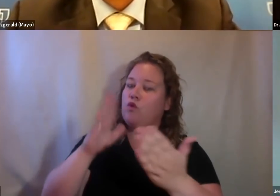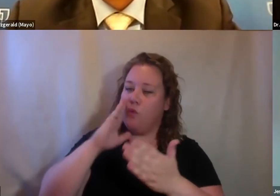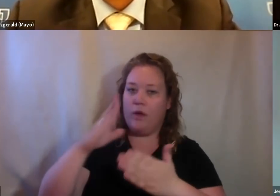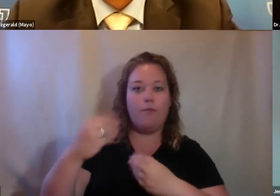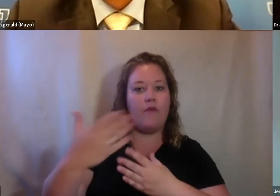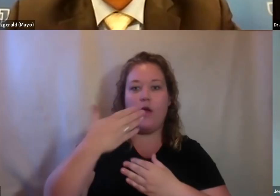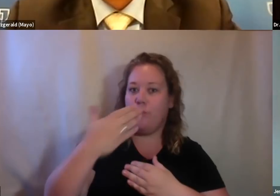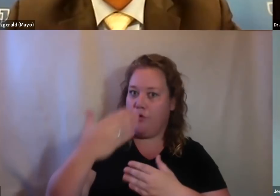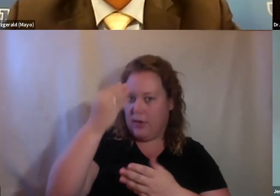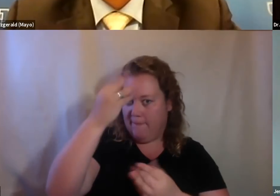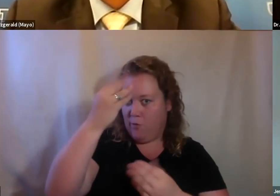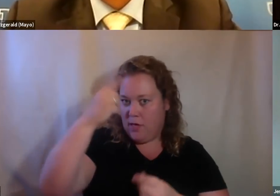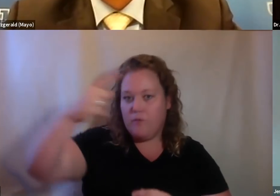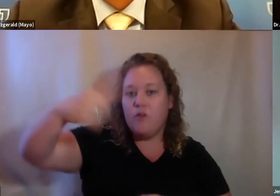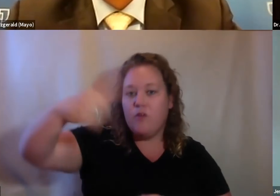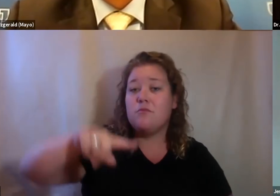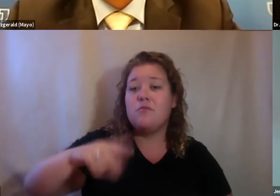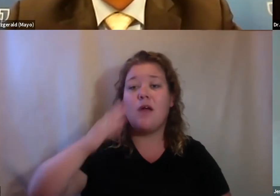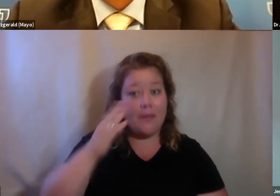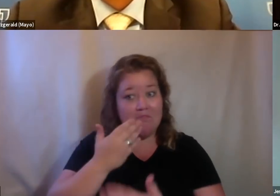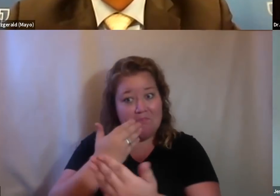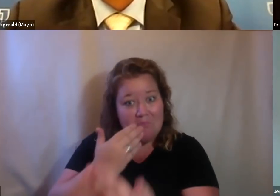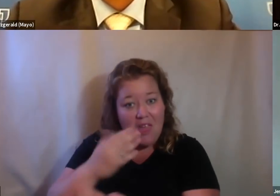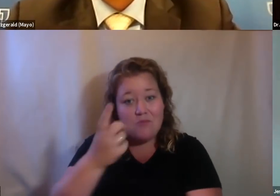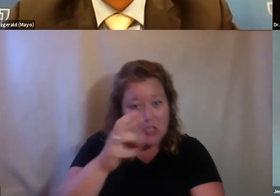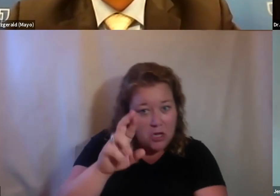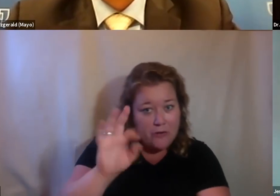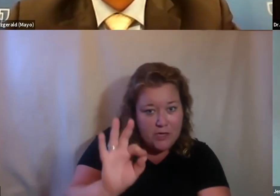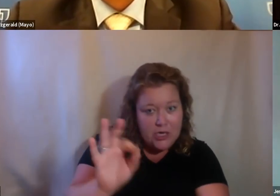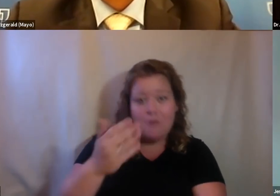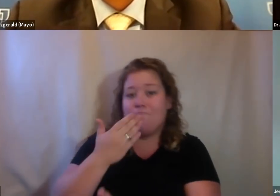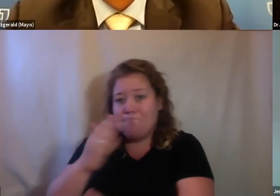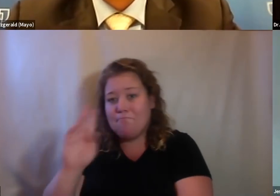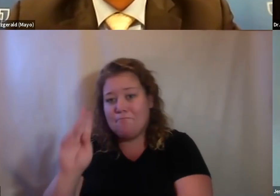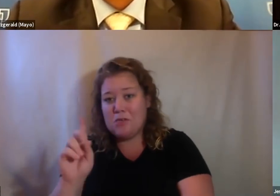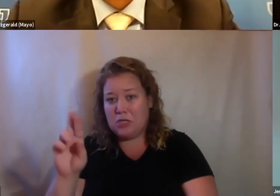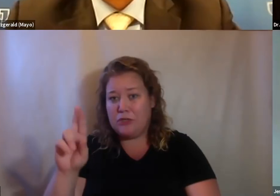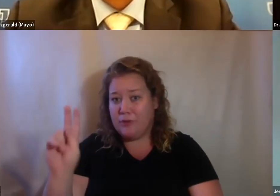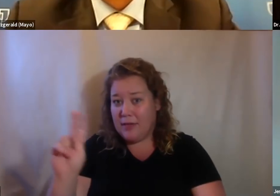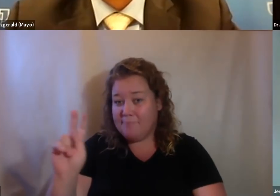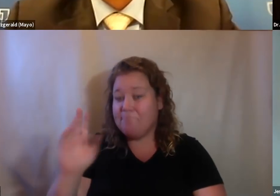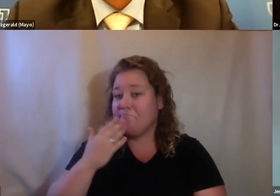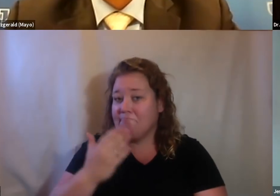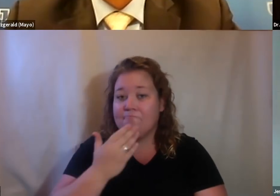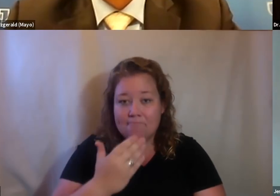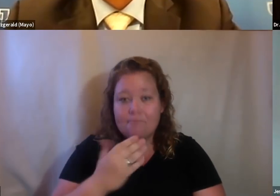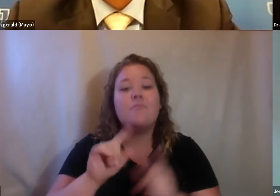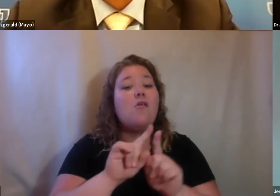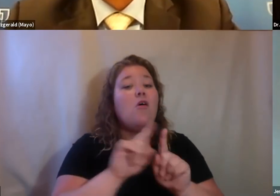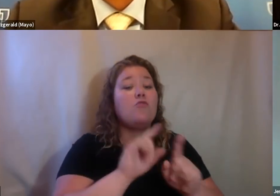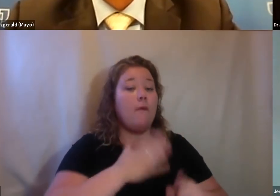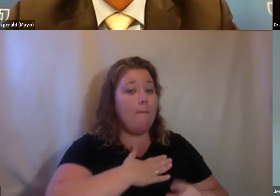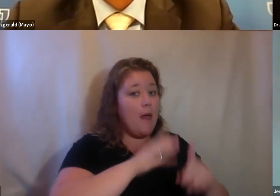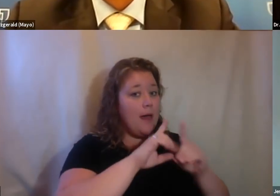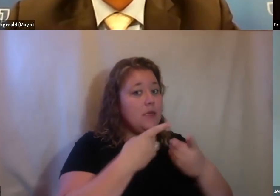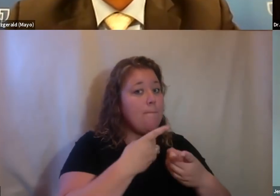Dr. Kowalski from Gunderson and Dr. Fitzgerald from Mayo and the folks in my department who have helped support where this